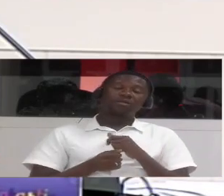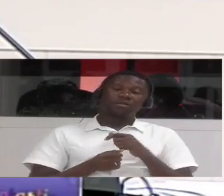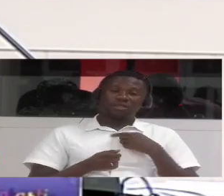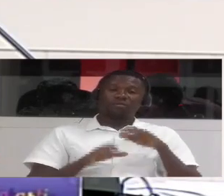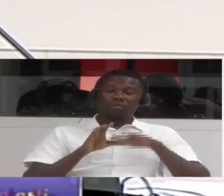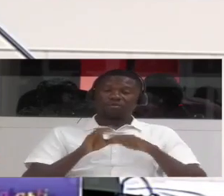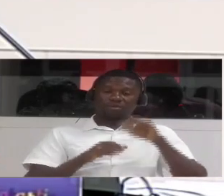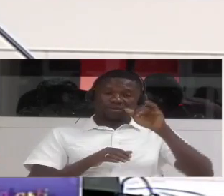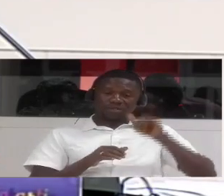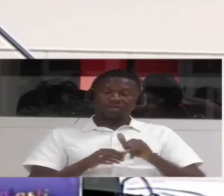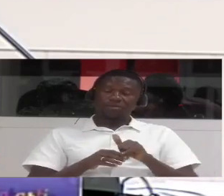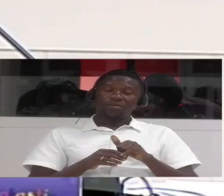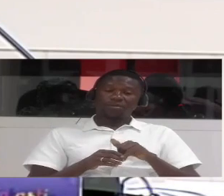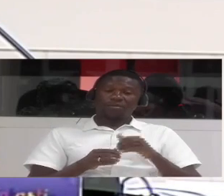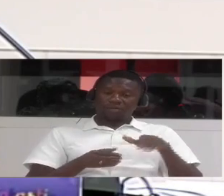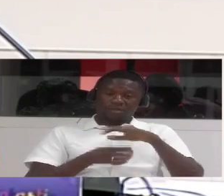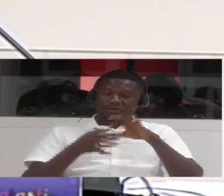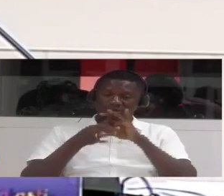a membership-based organization.